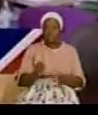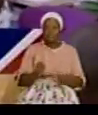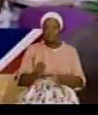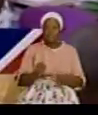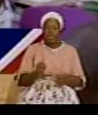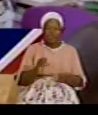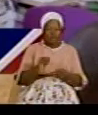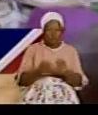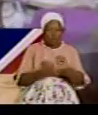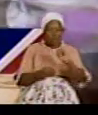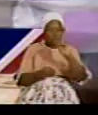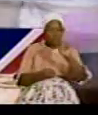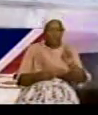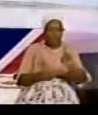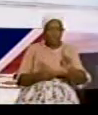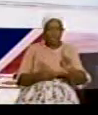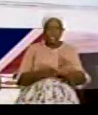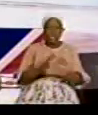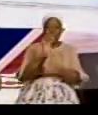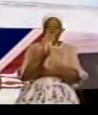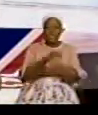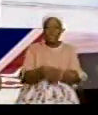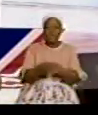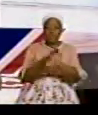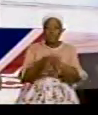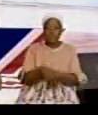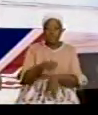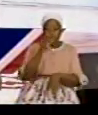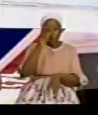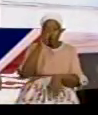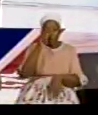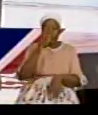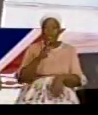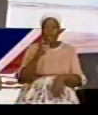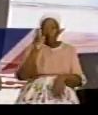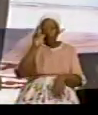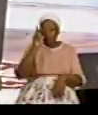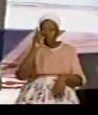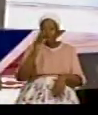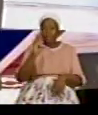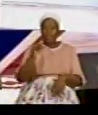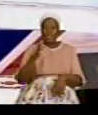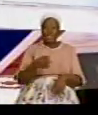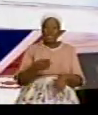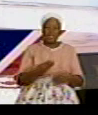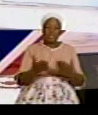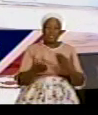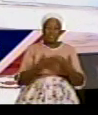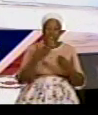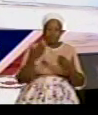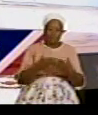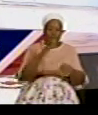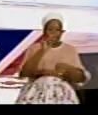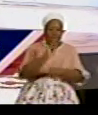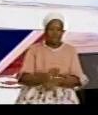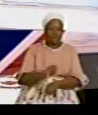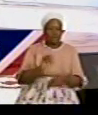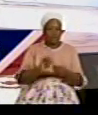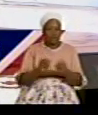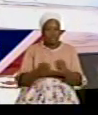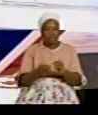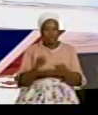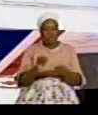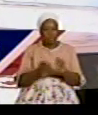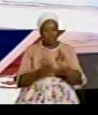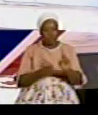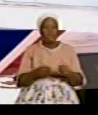corrupted by inflexible traditions. We're looking at Matthew chapter 23,